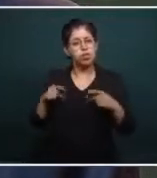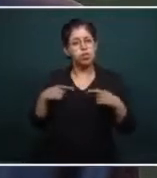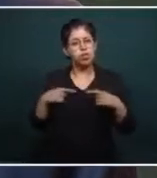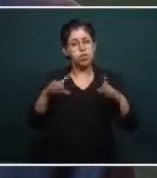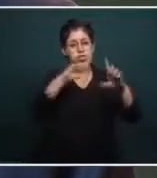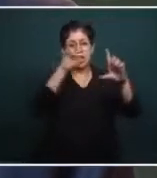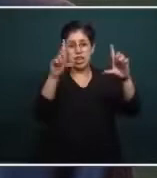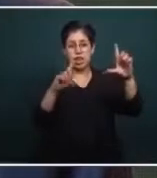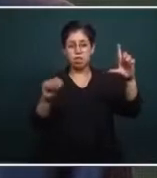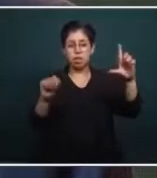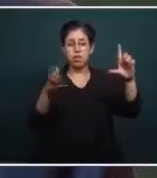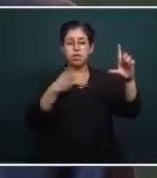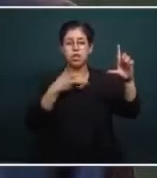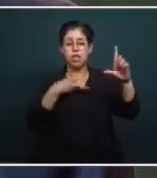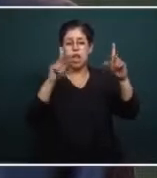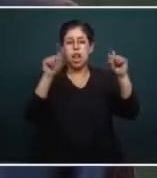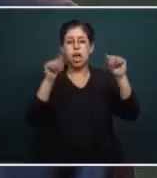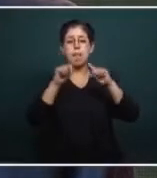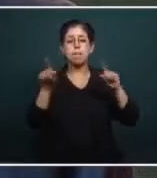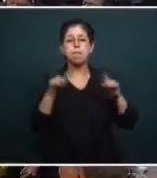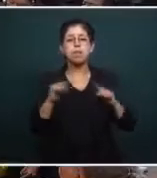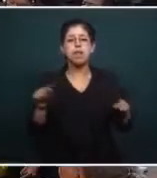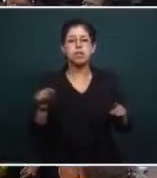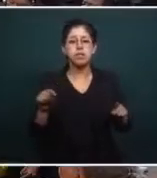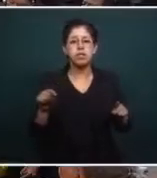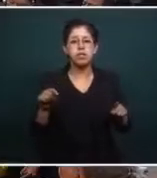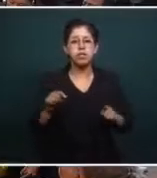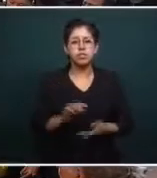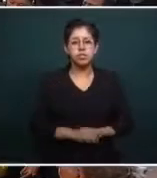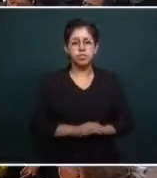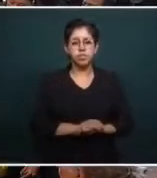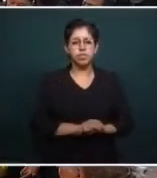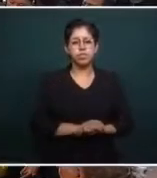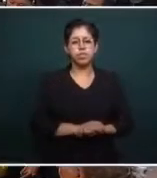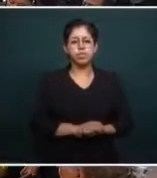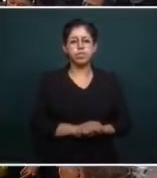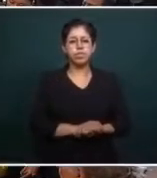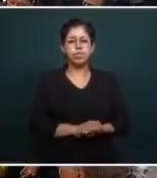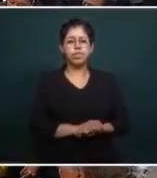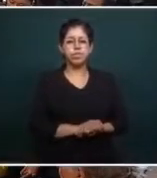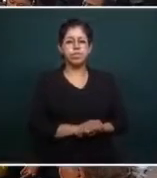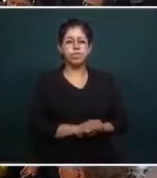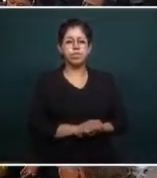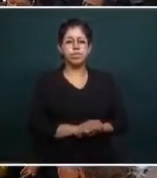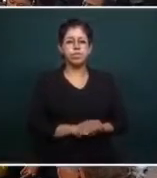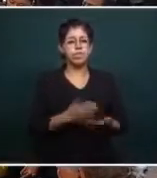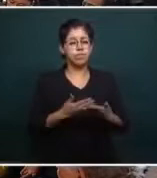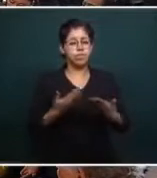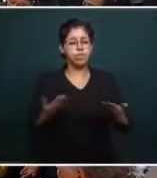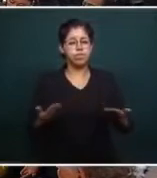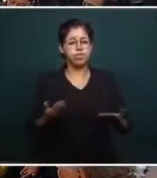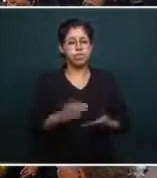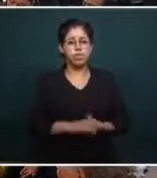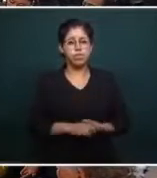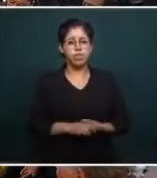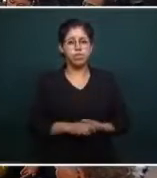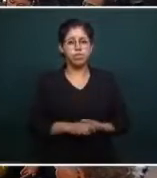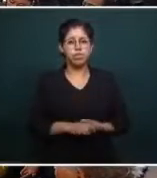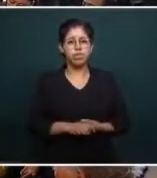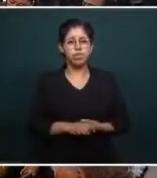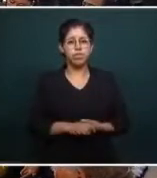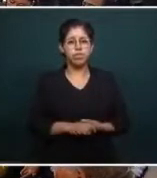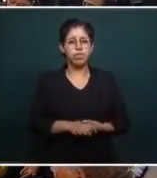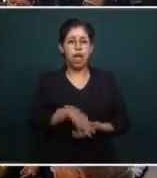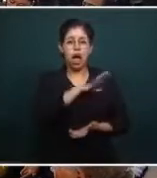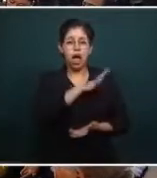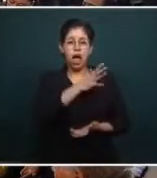the sin country violar without violating derechos humanos. human rights. Bueno, pues ahora vamos a So pedir now let's al general Sandoval que nos talk